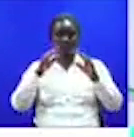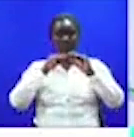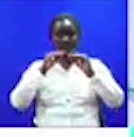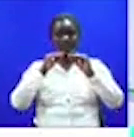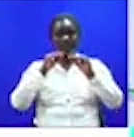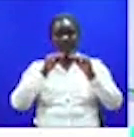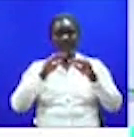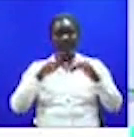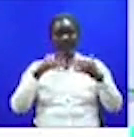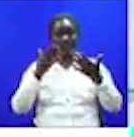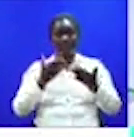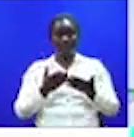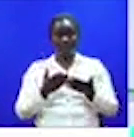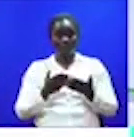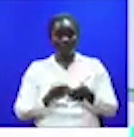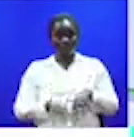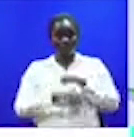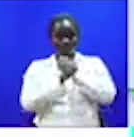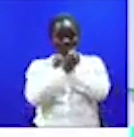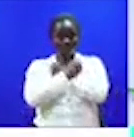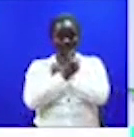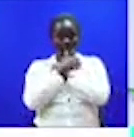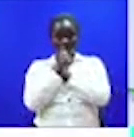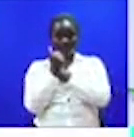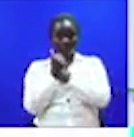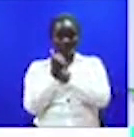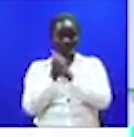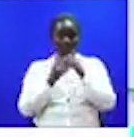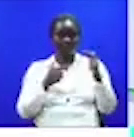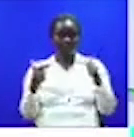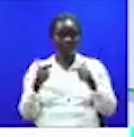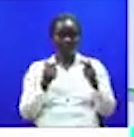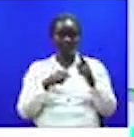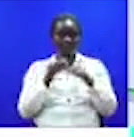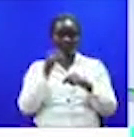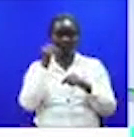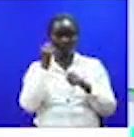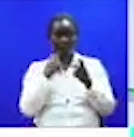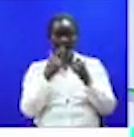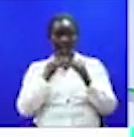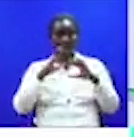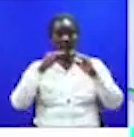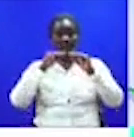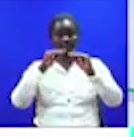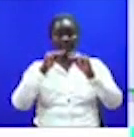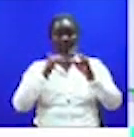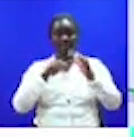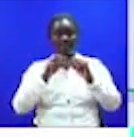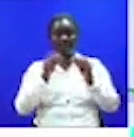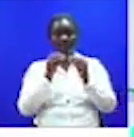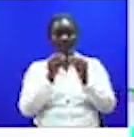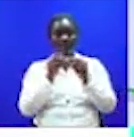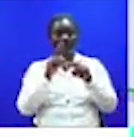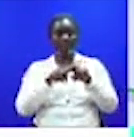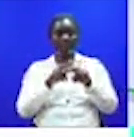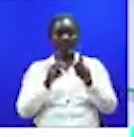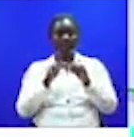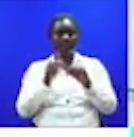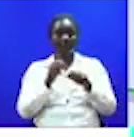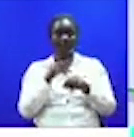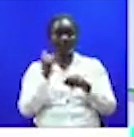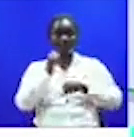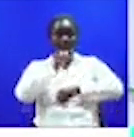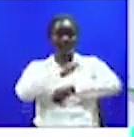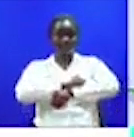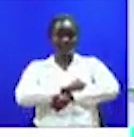ya mangana yobuanchani amo na mangana yichisegi chegenka wago semiwa asegi kalekio ya kore kanase eskuru